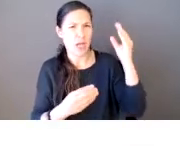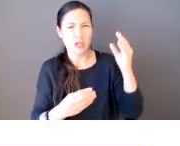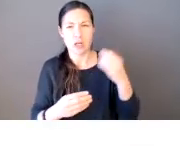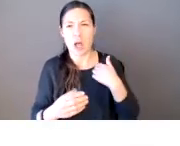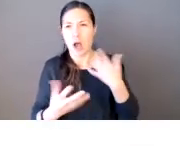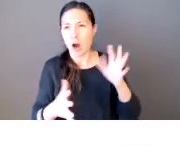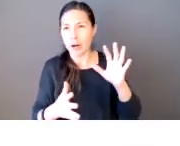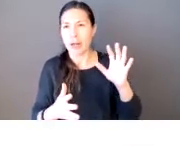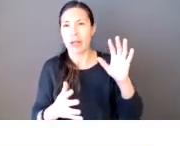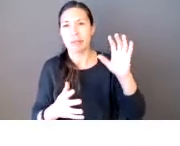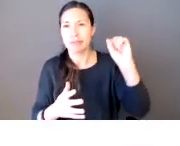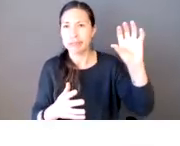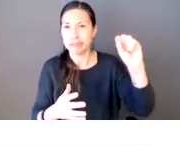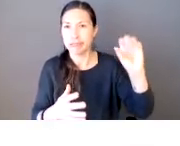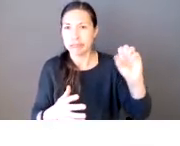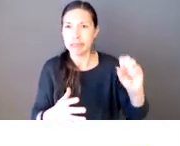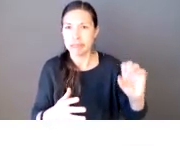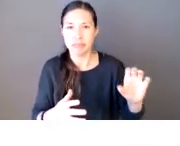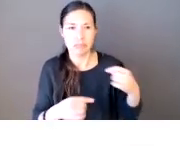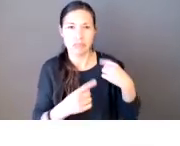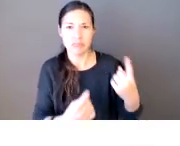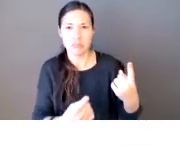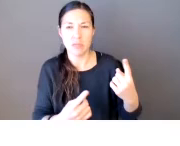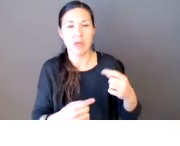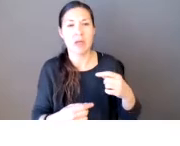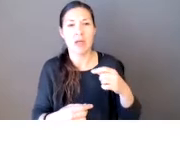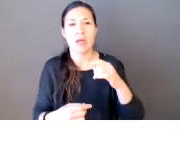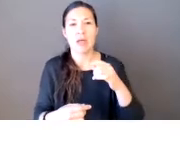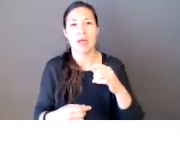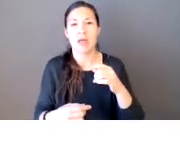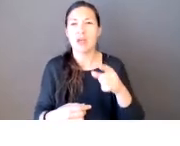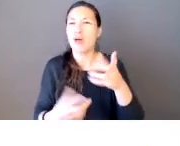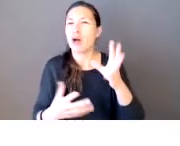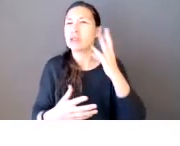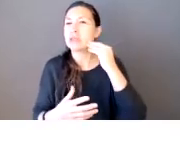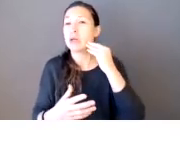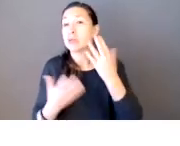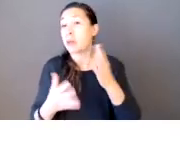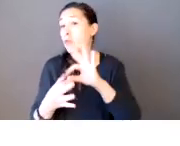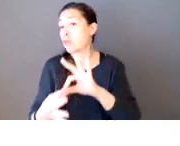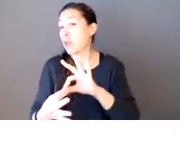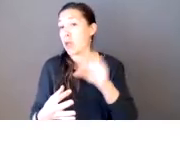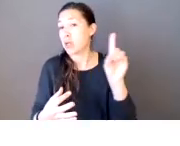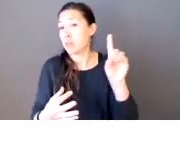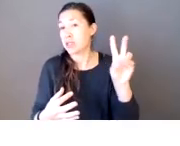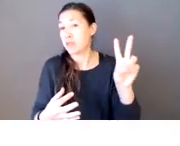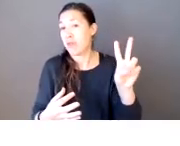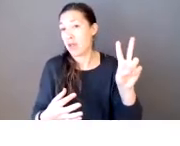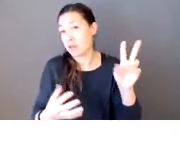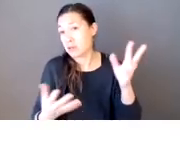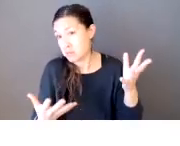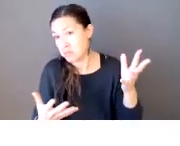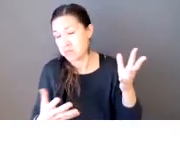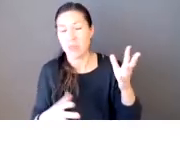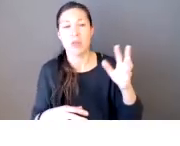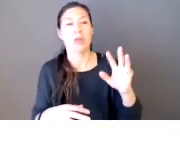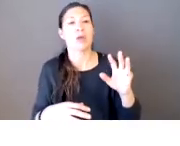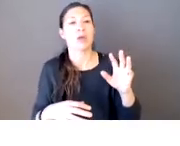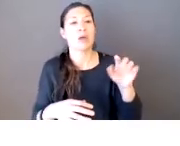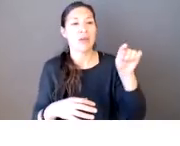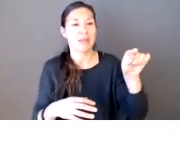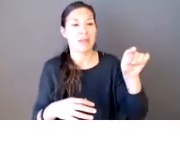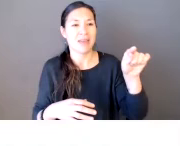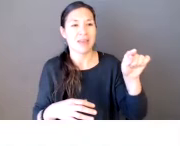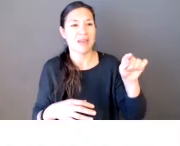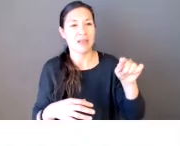straightforward, especially, when you're dealing with domestic violence type cases. And there is a reason. You'll see as we start to get into talk